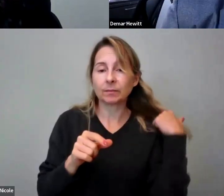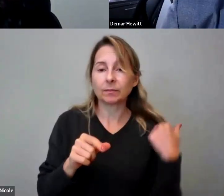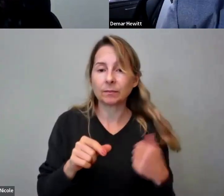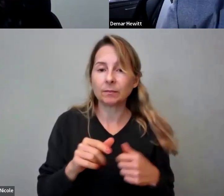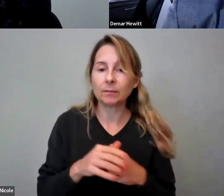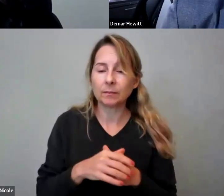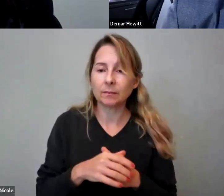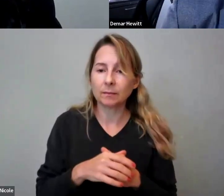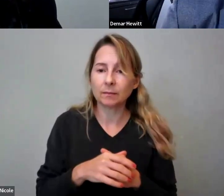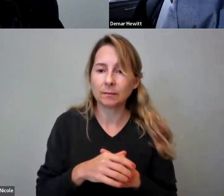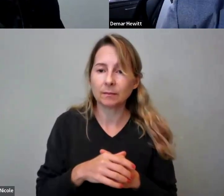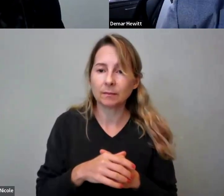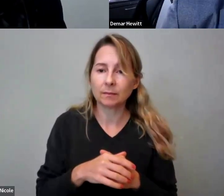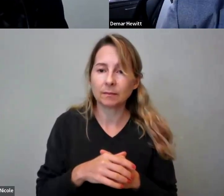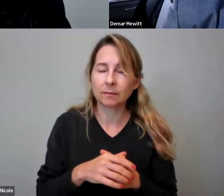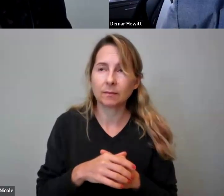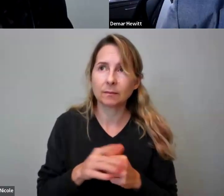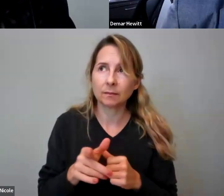the